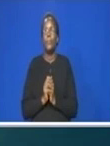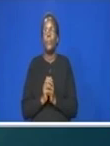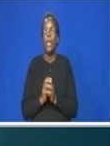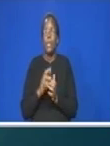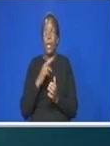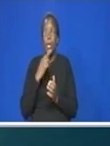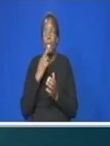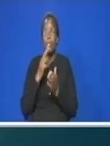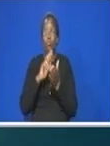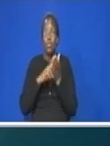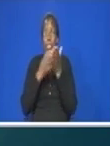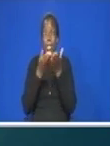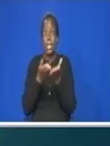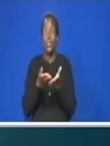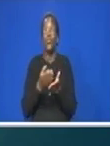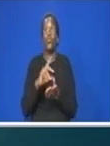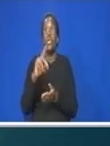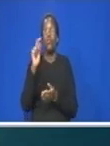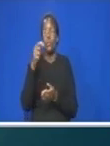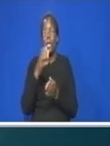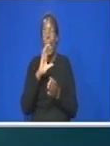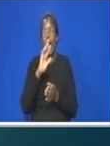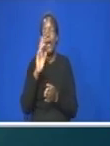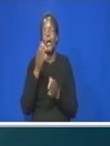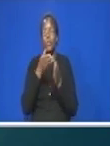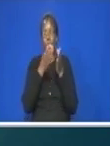The responses to the questions are as follows.